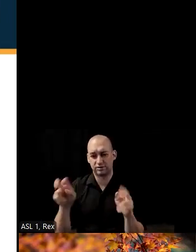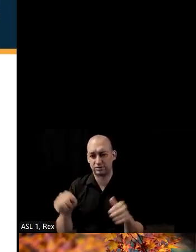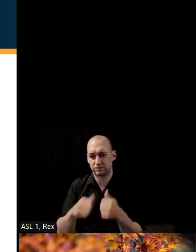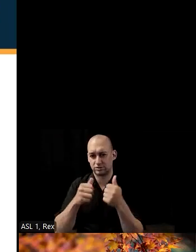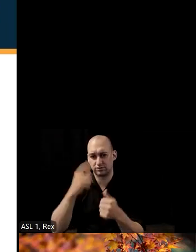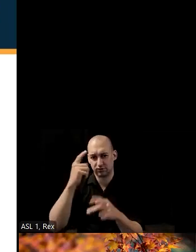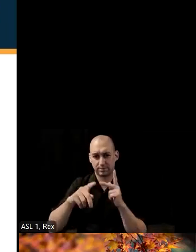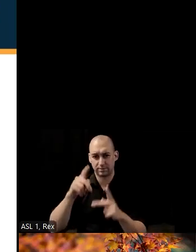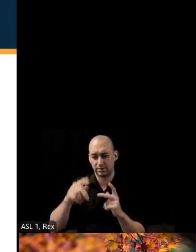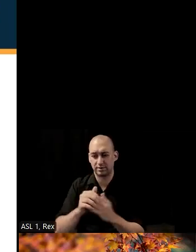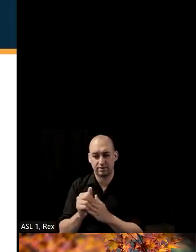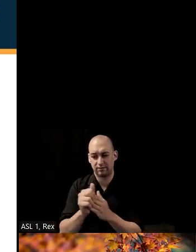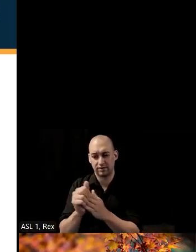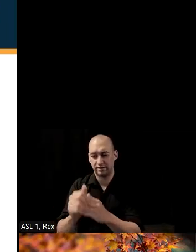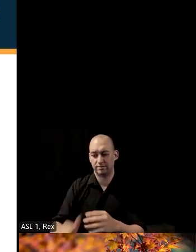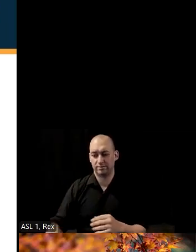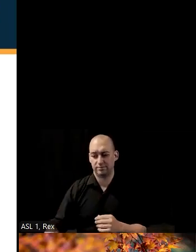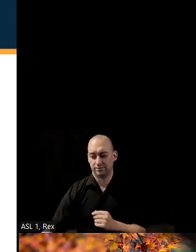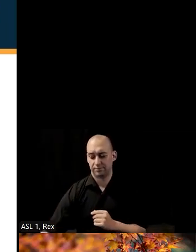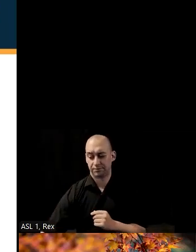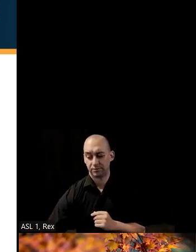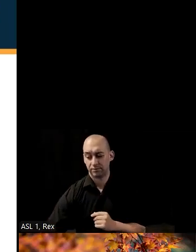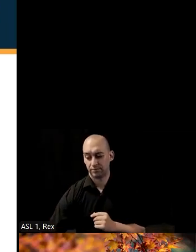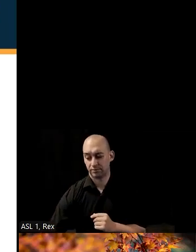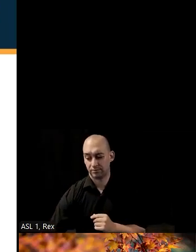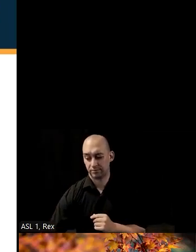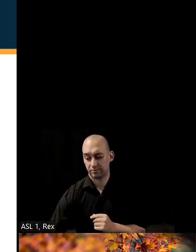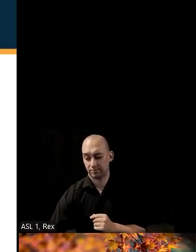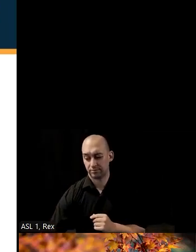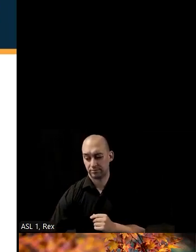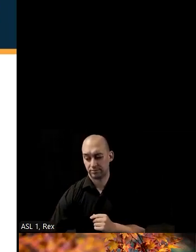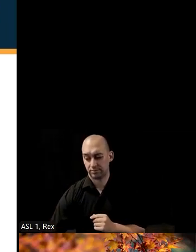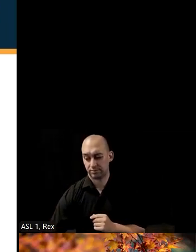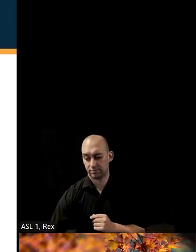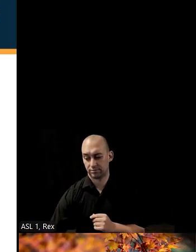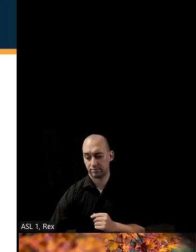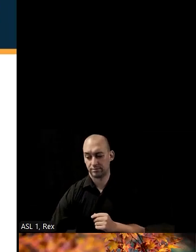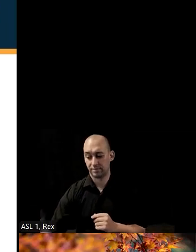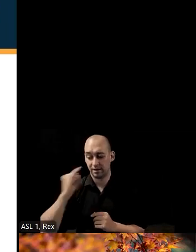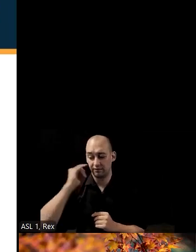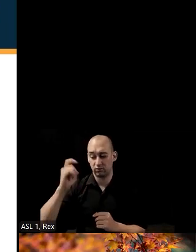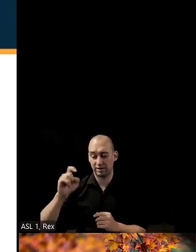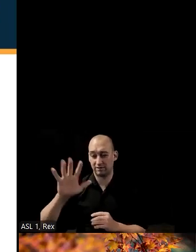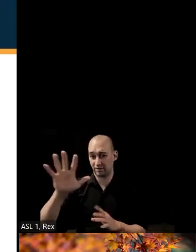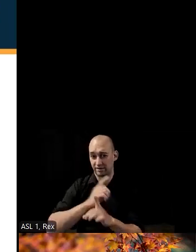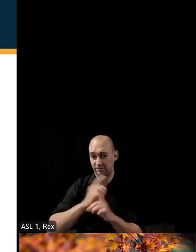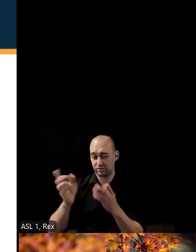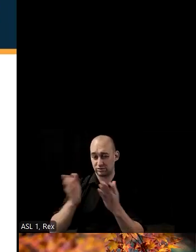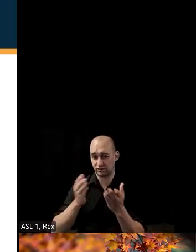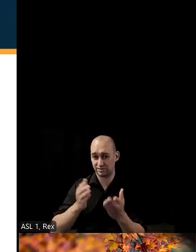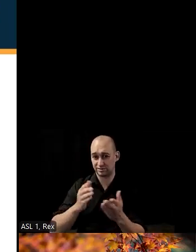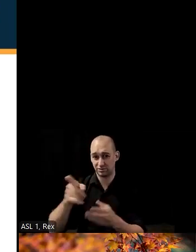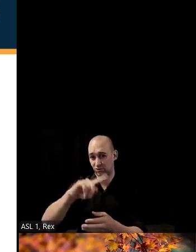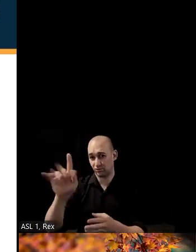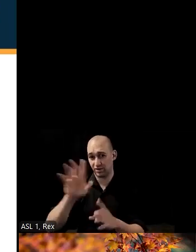to navigate. You know, if you need, say, 5 different services, you might be going to 5 different agencies. And not only will you be going